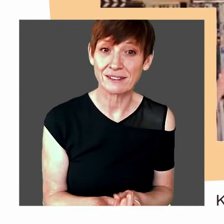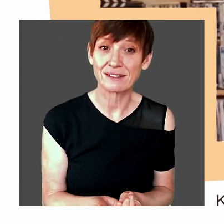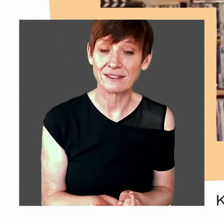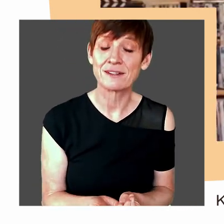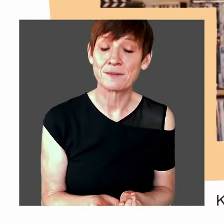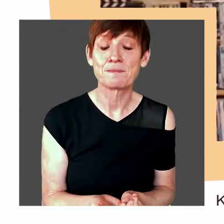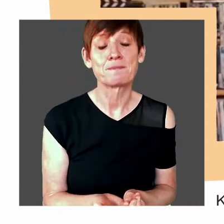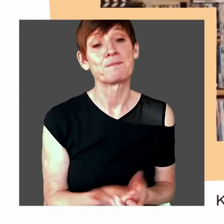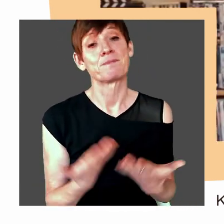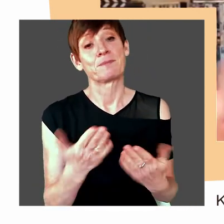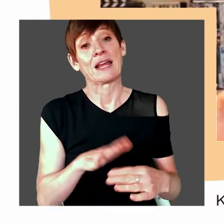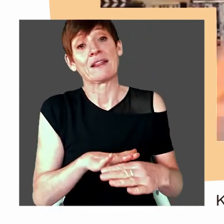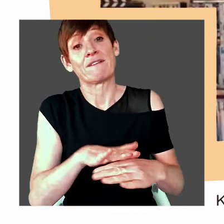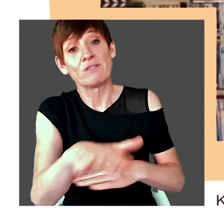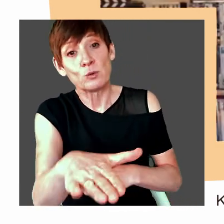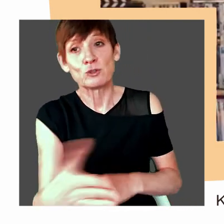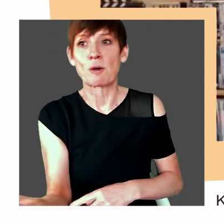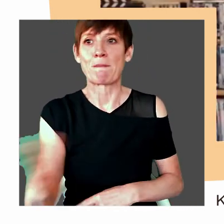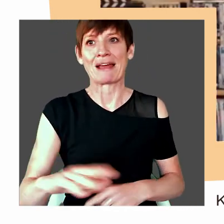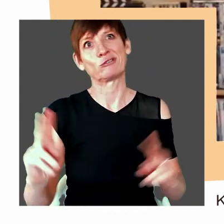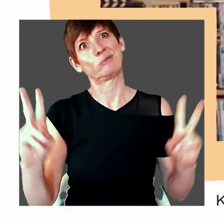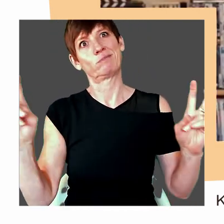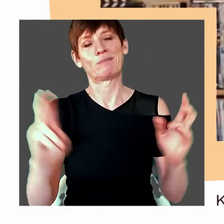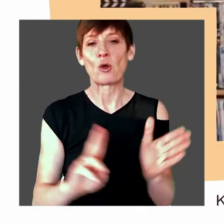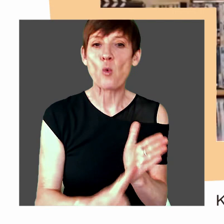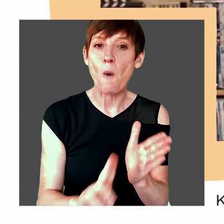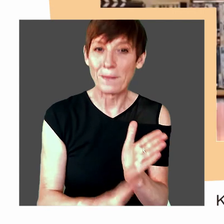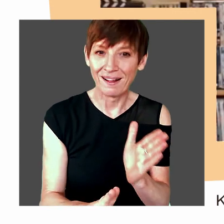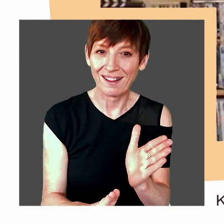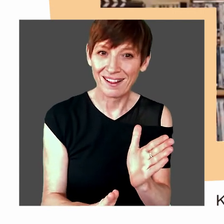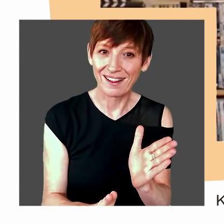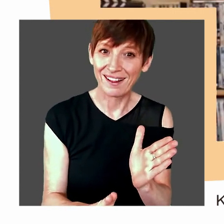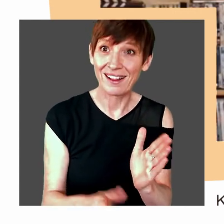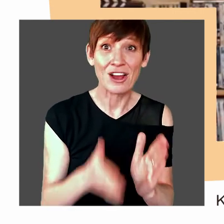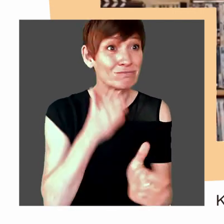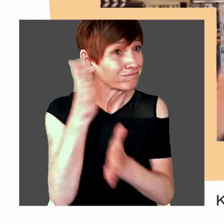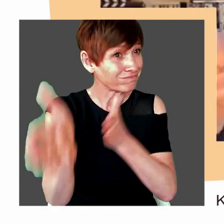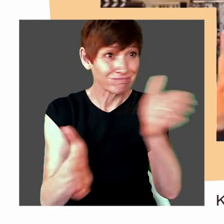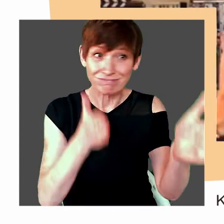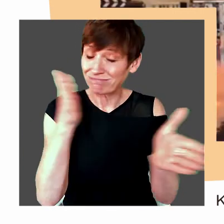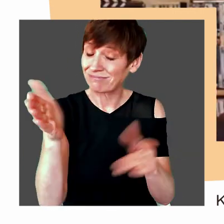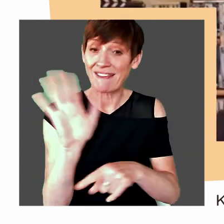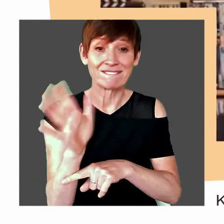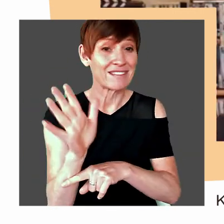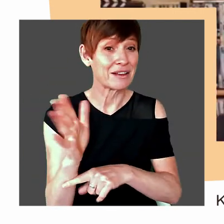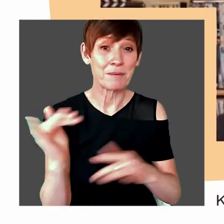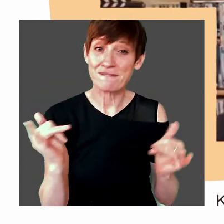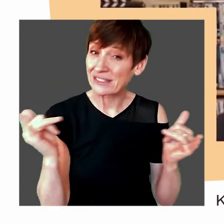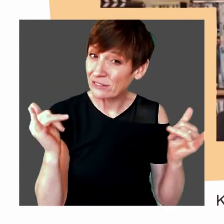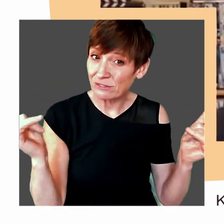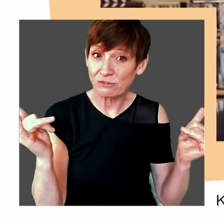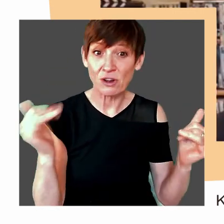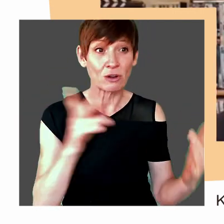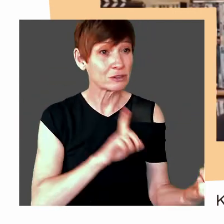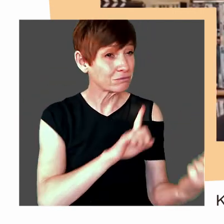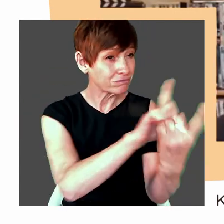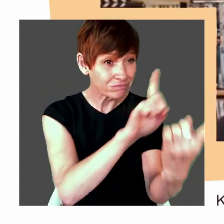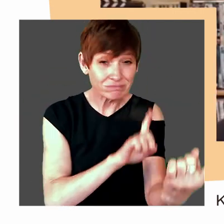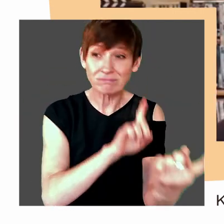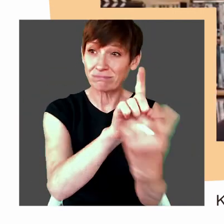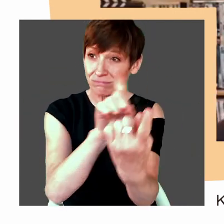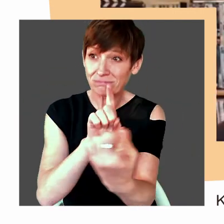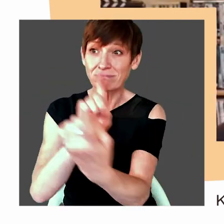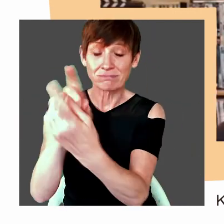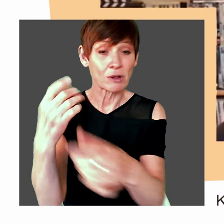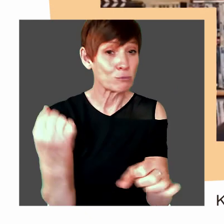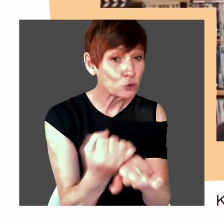to normality, whatever that will look like, go to the film festivals, go up to the filmmakers, go up to the producers that you like